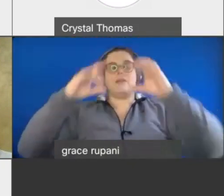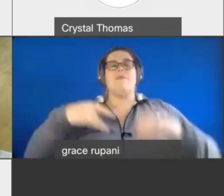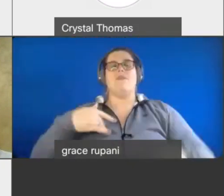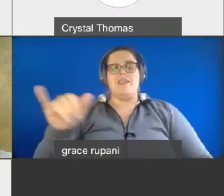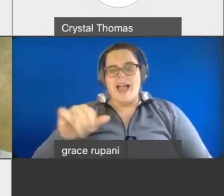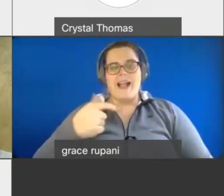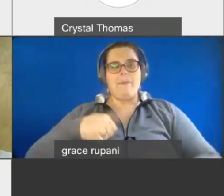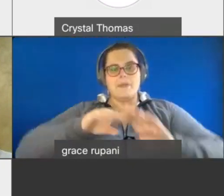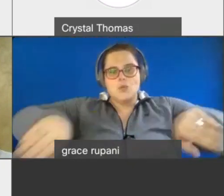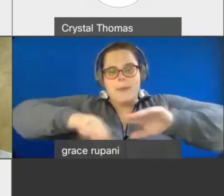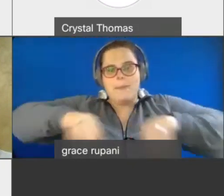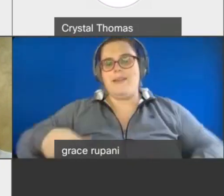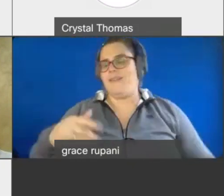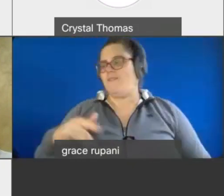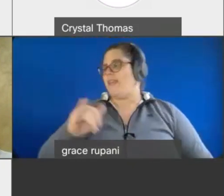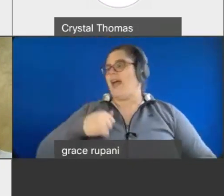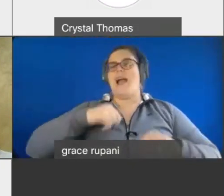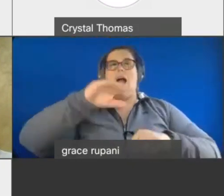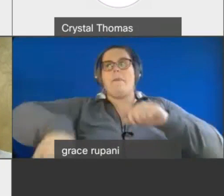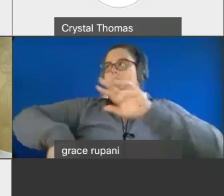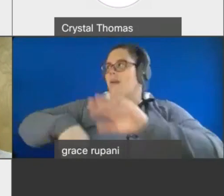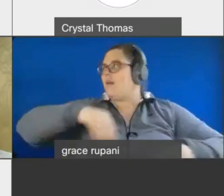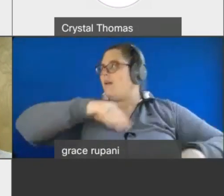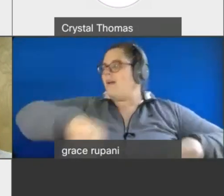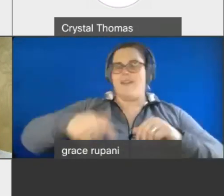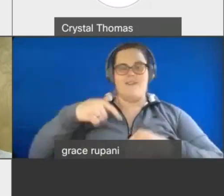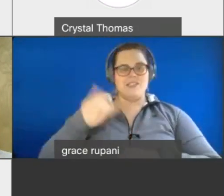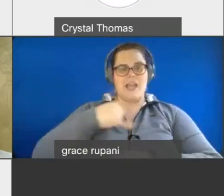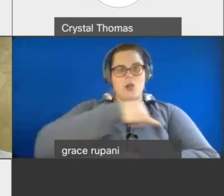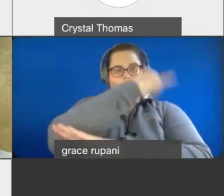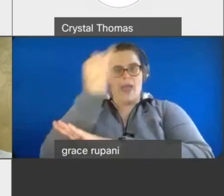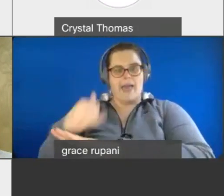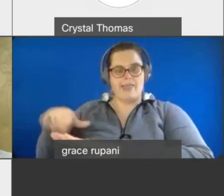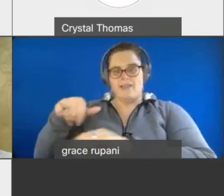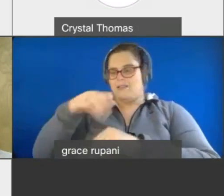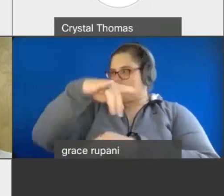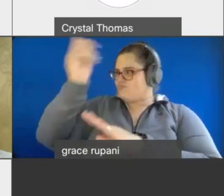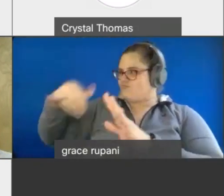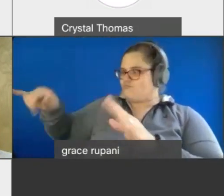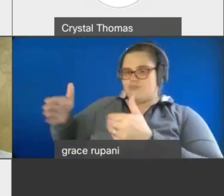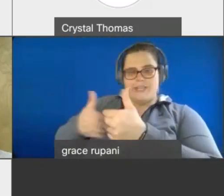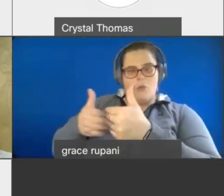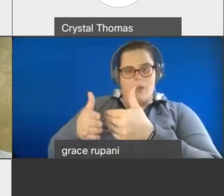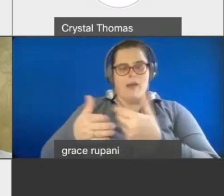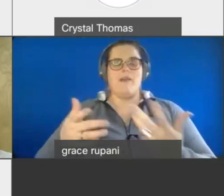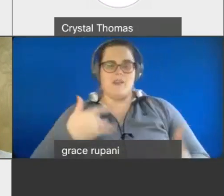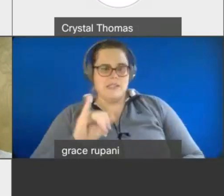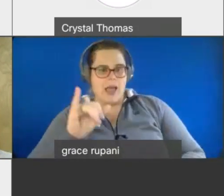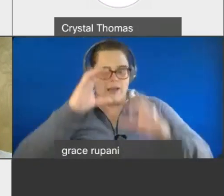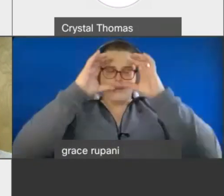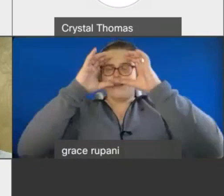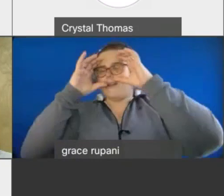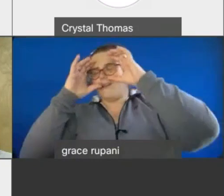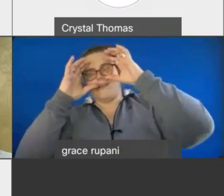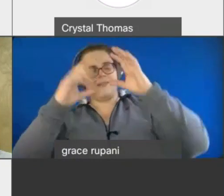to a white whale, that we were able to open these things just through Companion. And also we have partnerships with another company that provides us